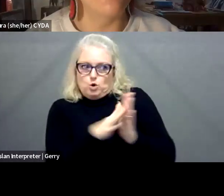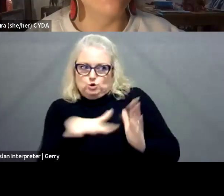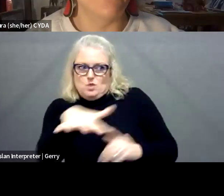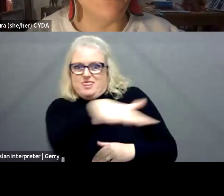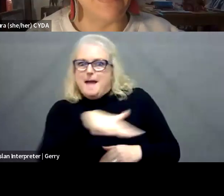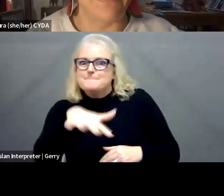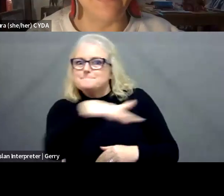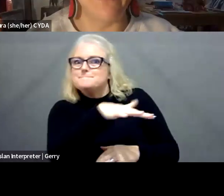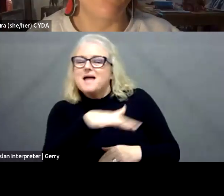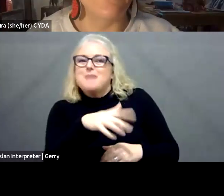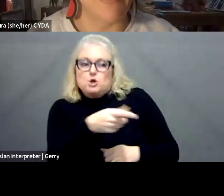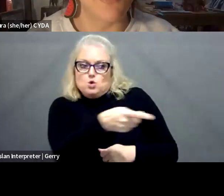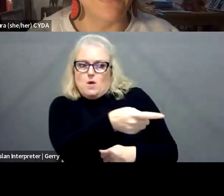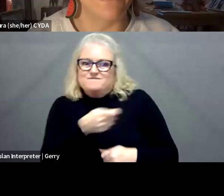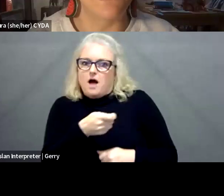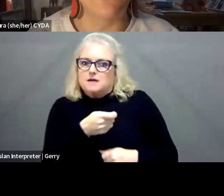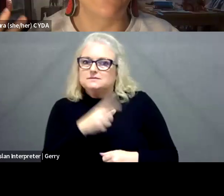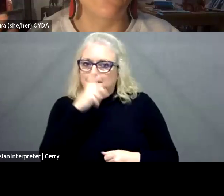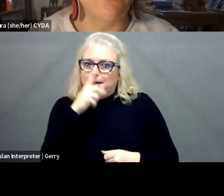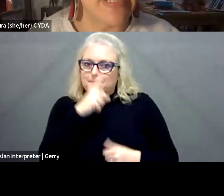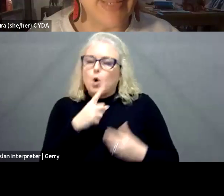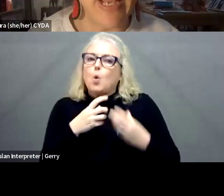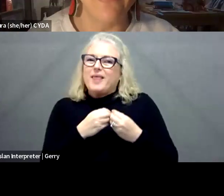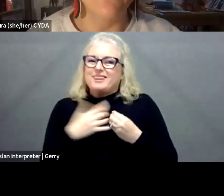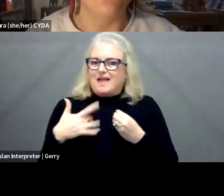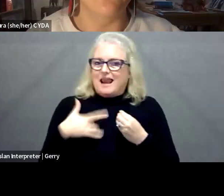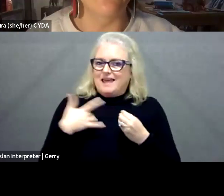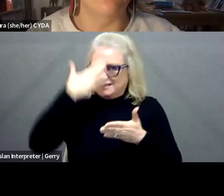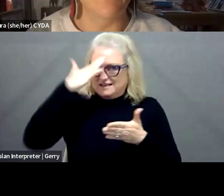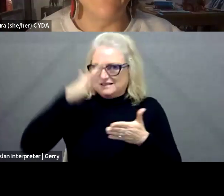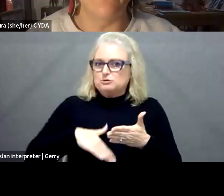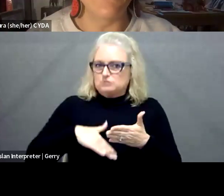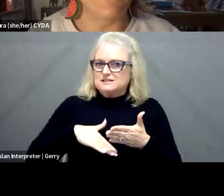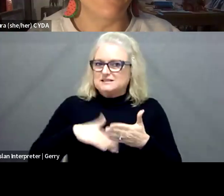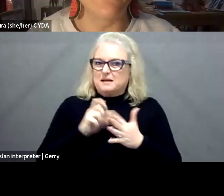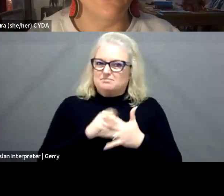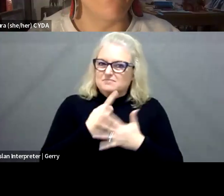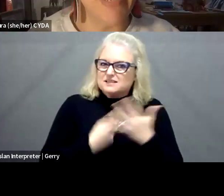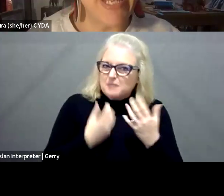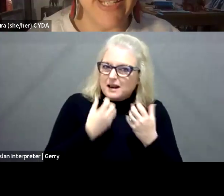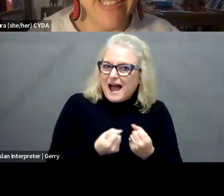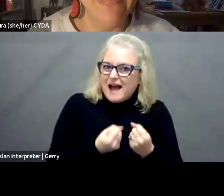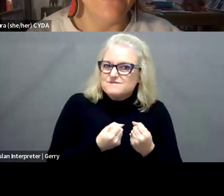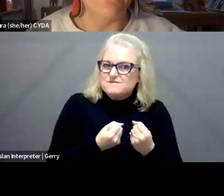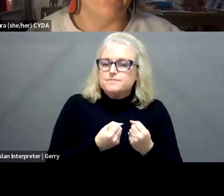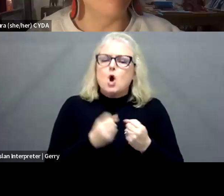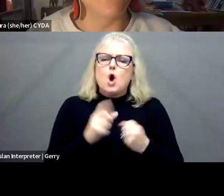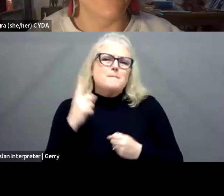actually has lived experience of the marginalization that you're writing about. So you might often hear the term beta